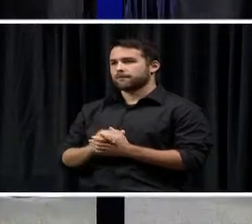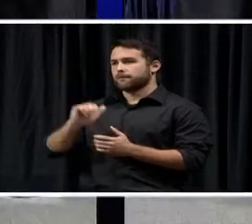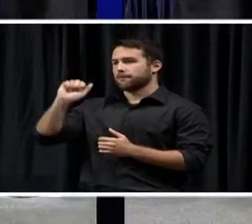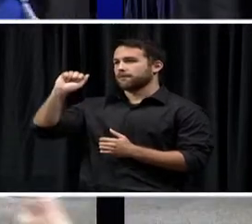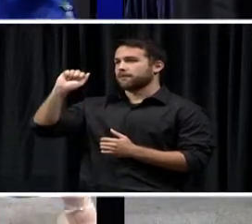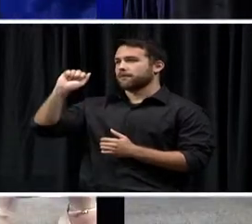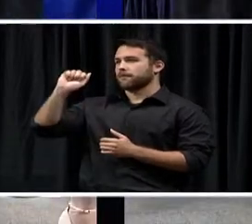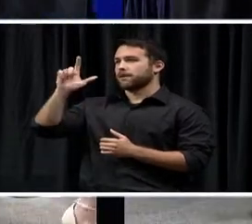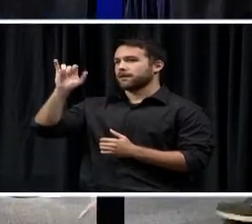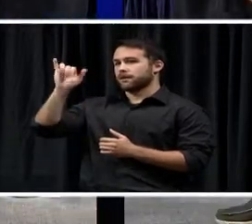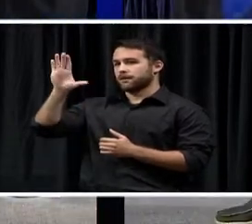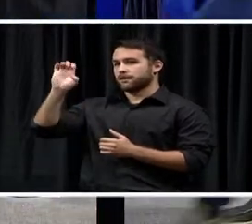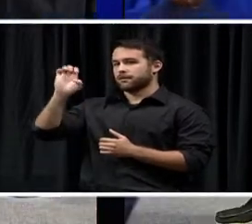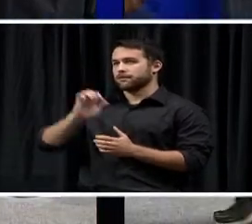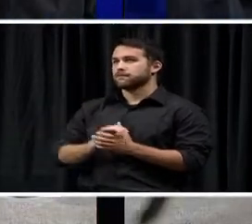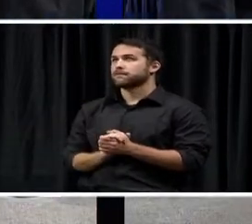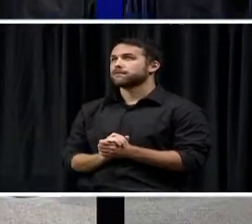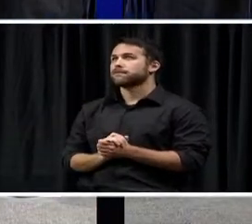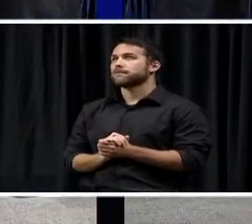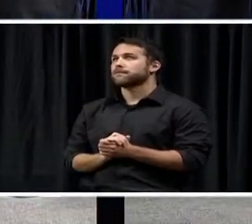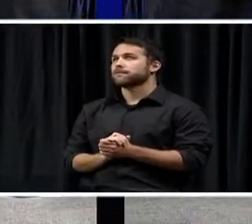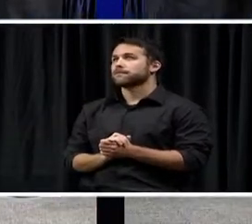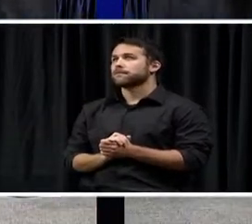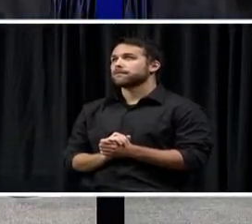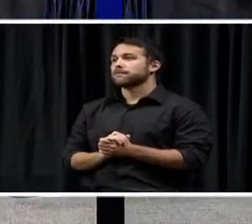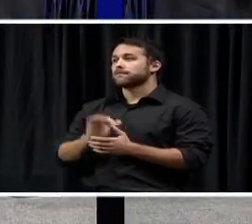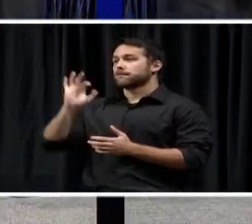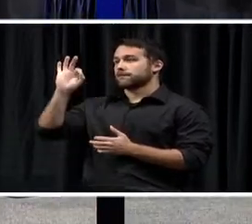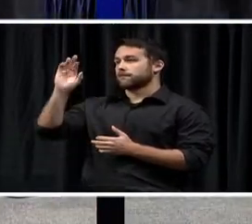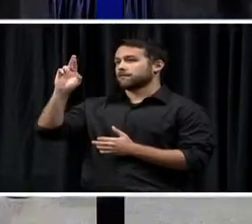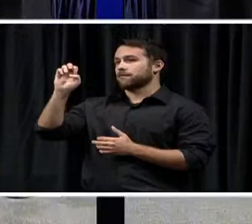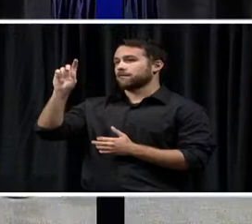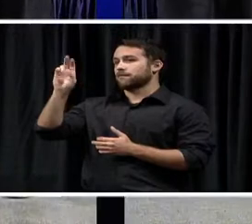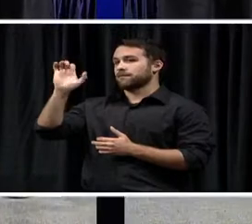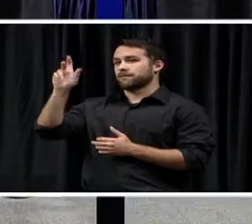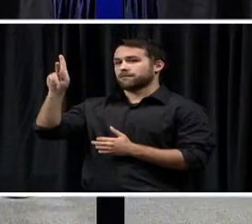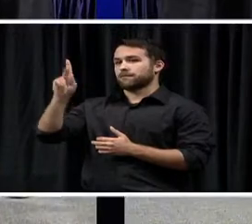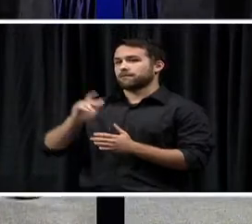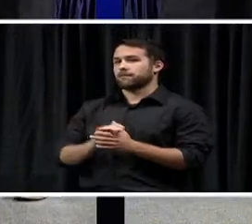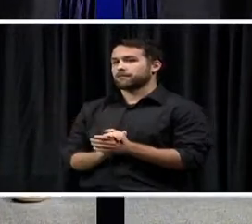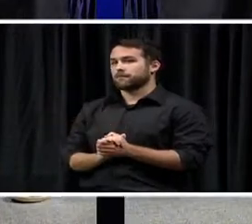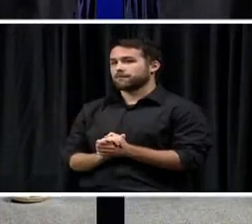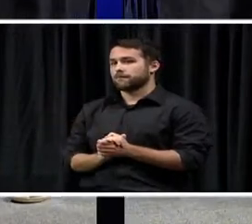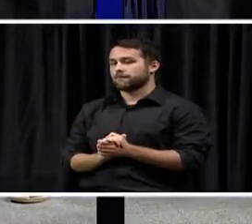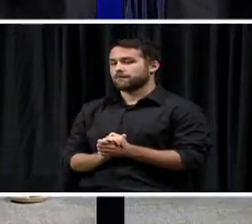Alice Stephanie Garcia. Frederick Reed Gay Jr.